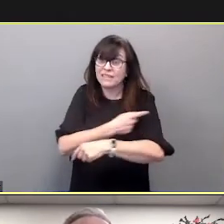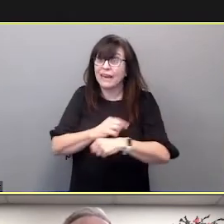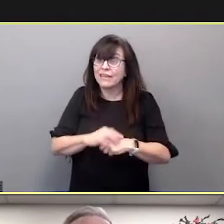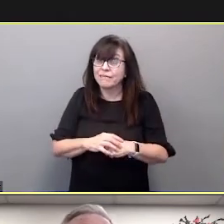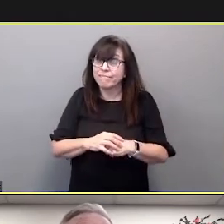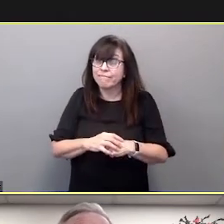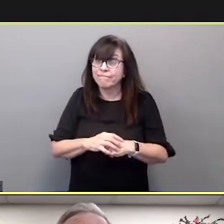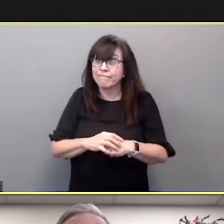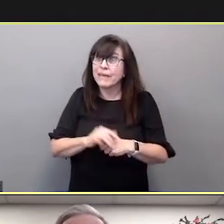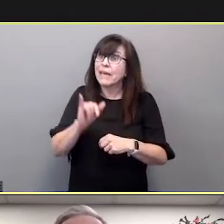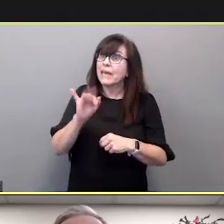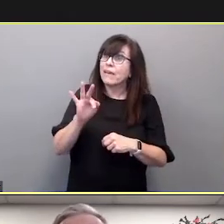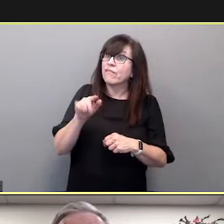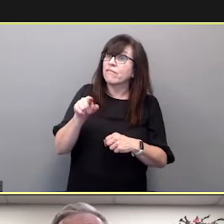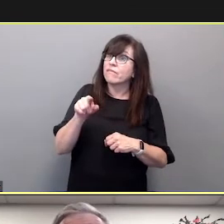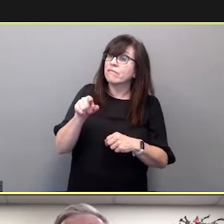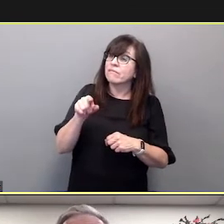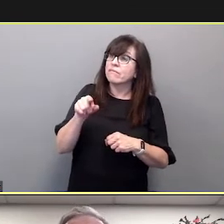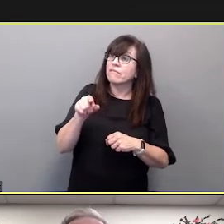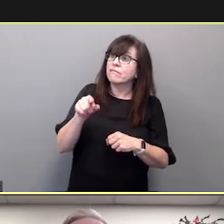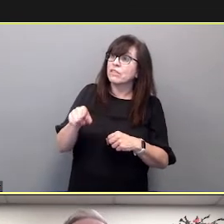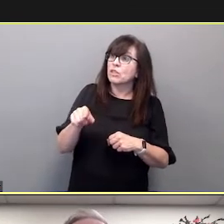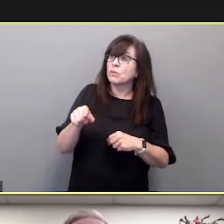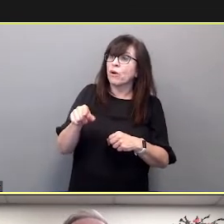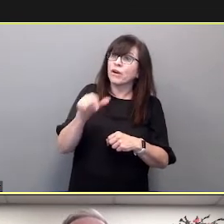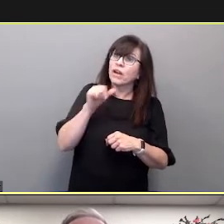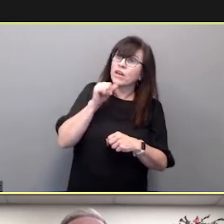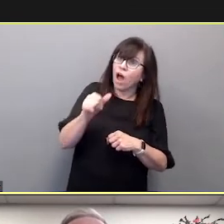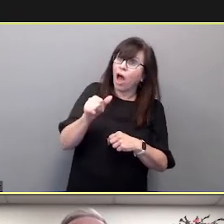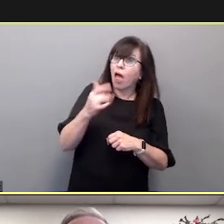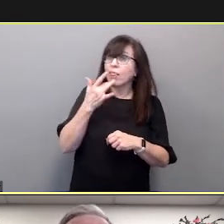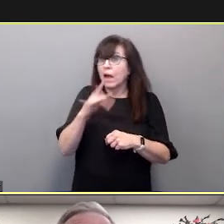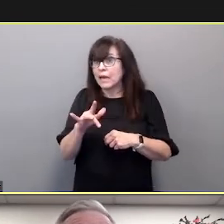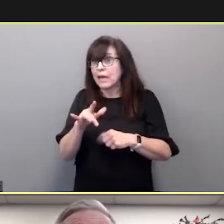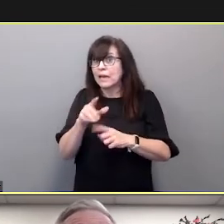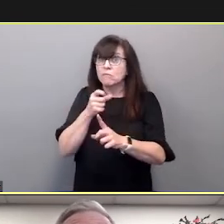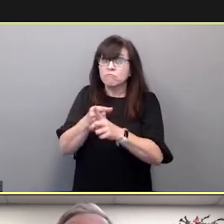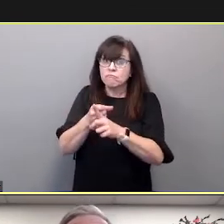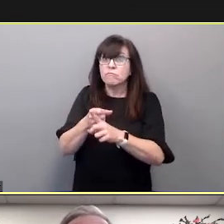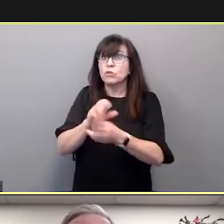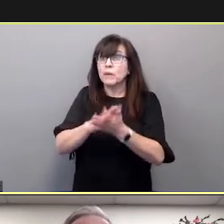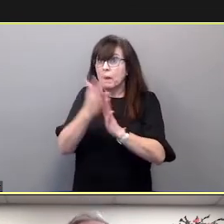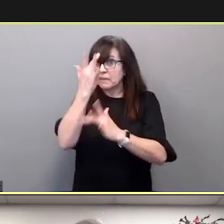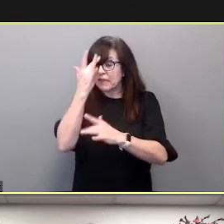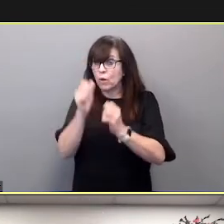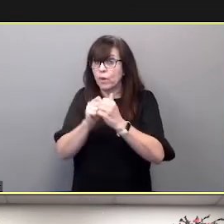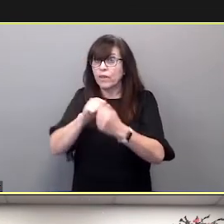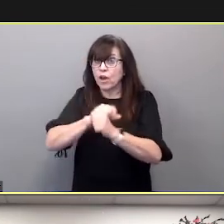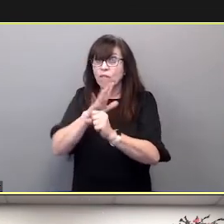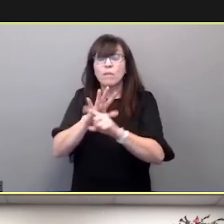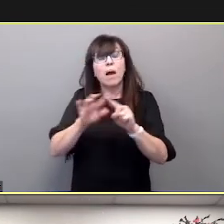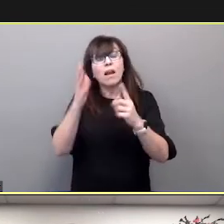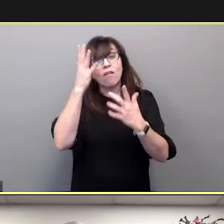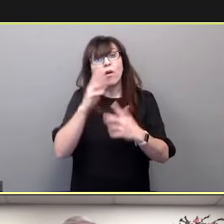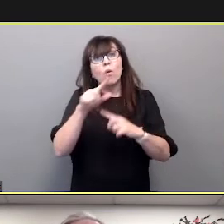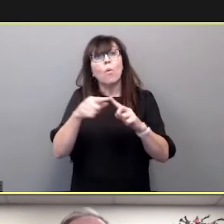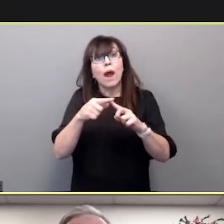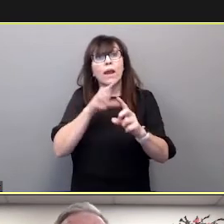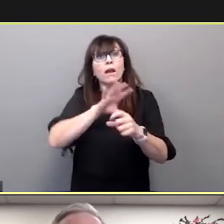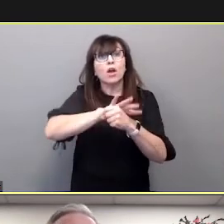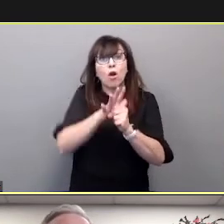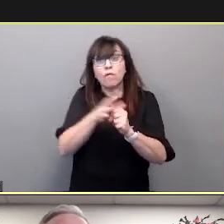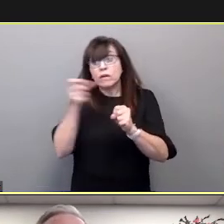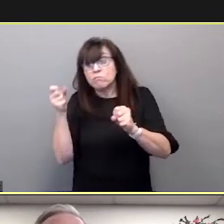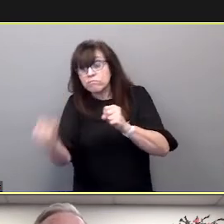you're in the unlucky event you get COVID. Now, unfortunately, once you get COVID and you're